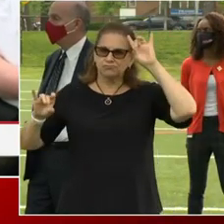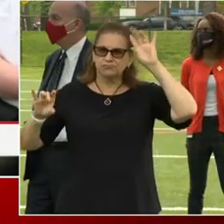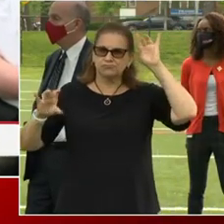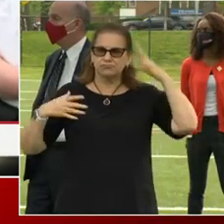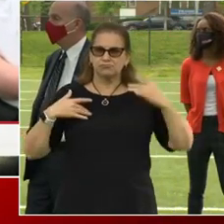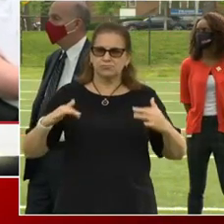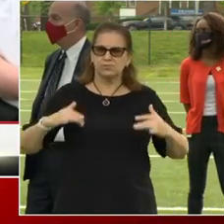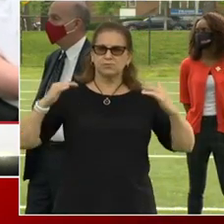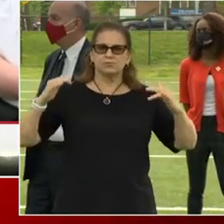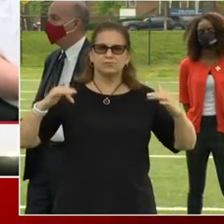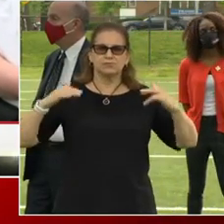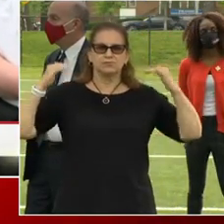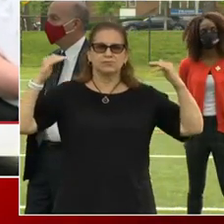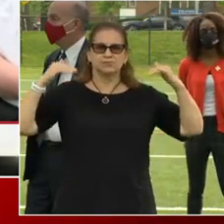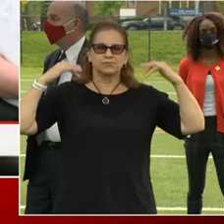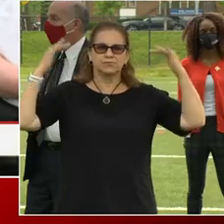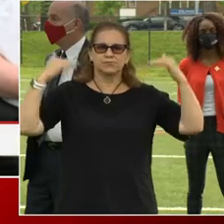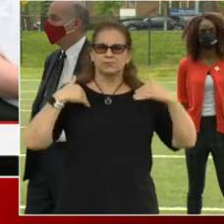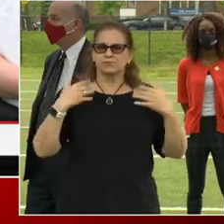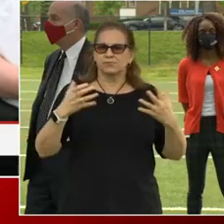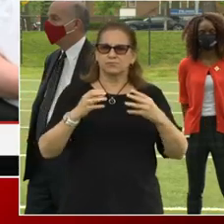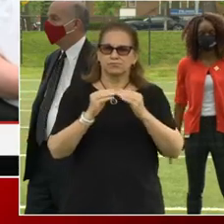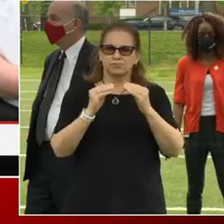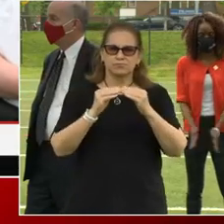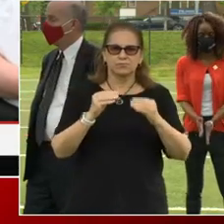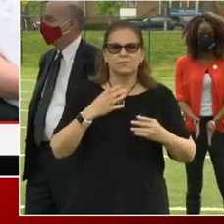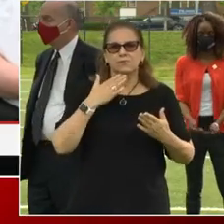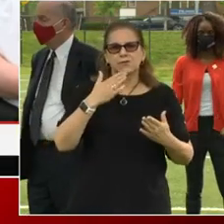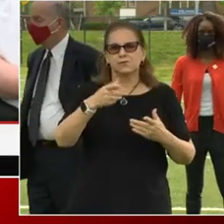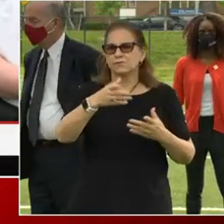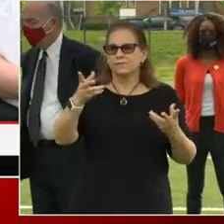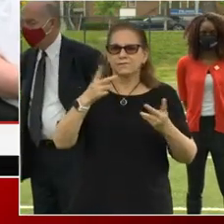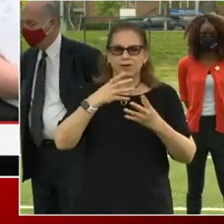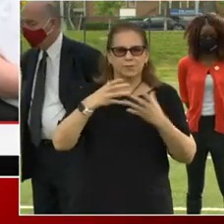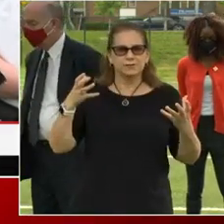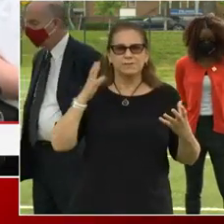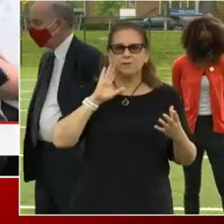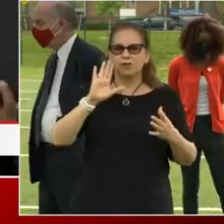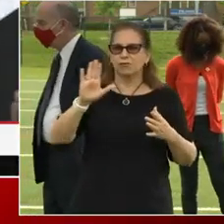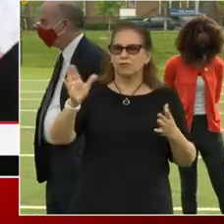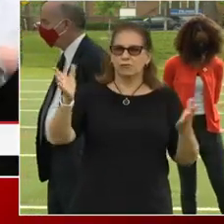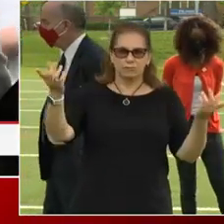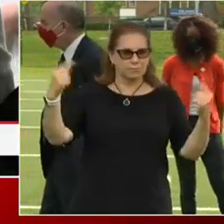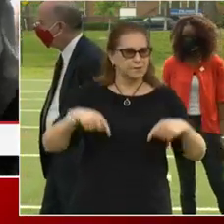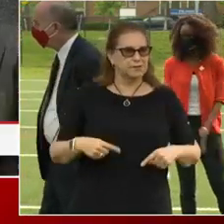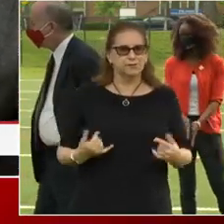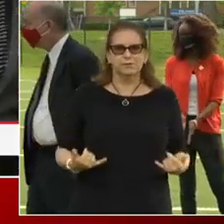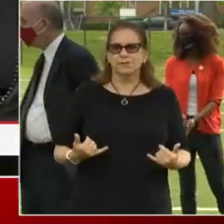and send them off from DC too. So thank you everybody for coming today.